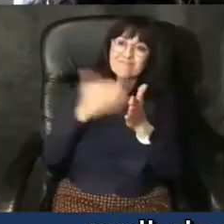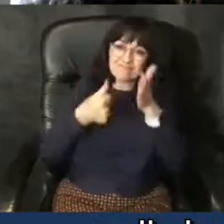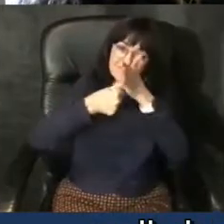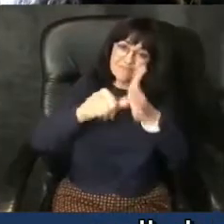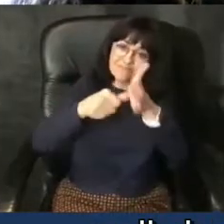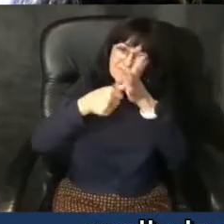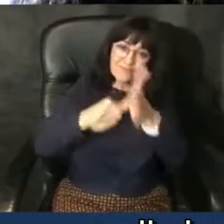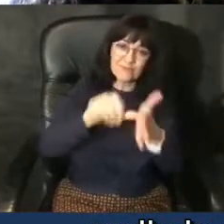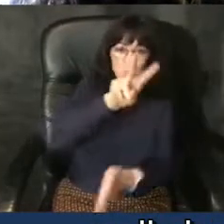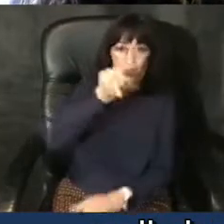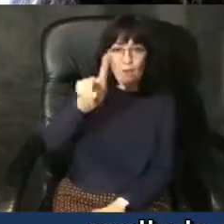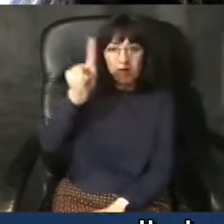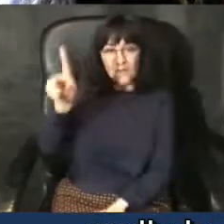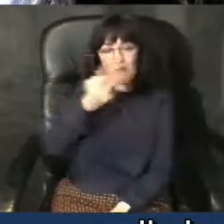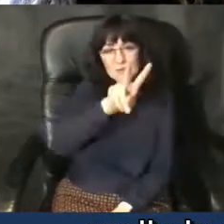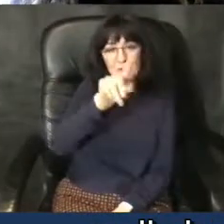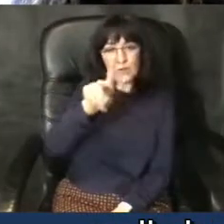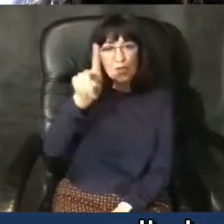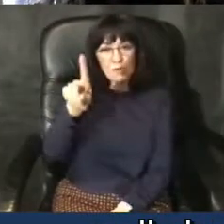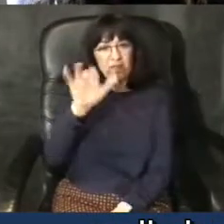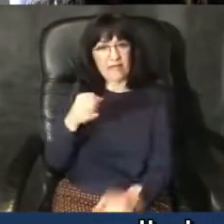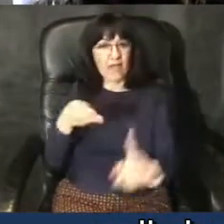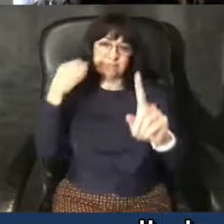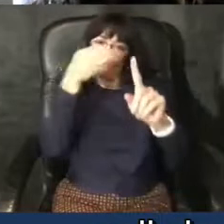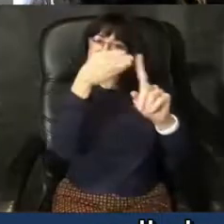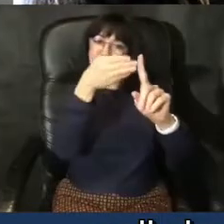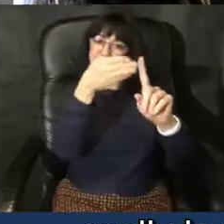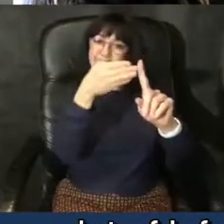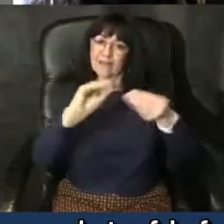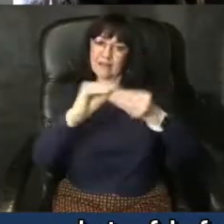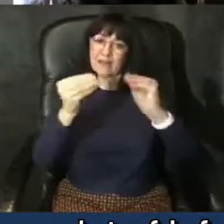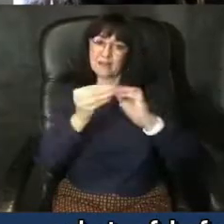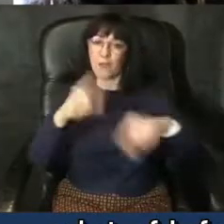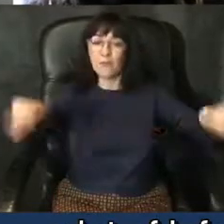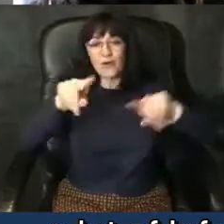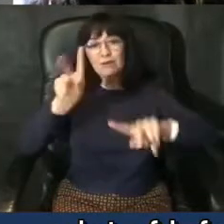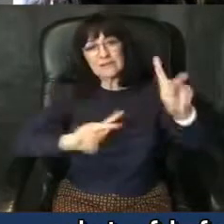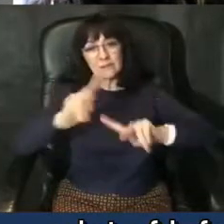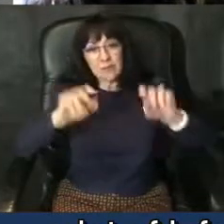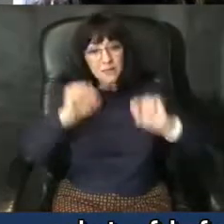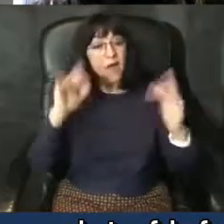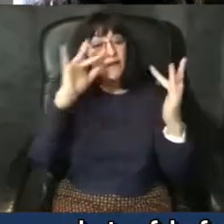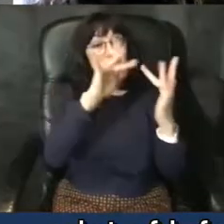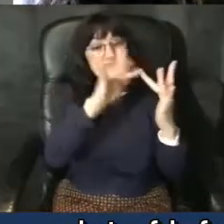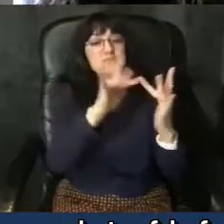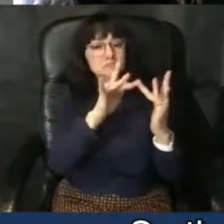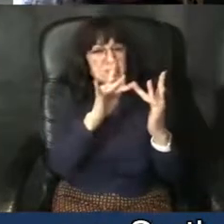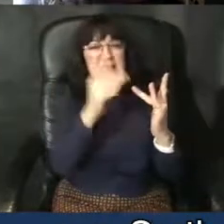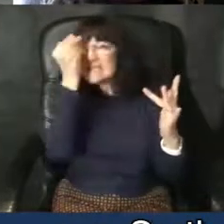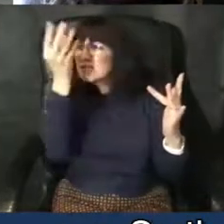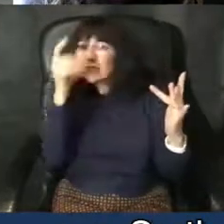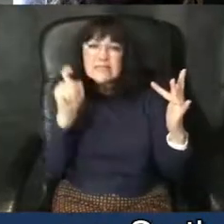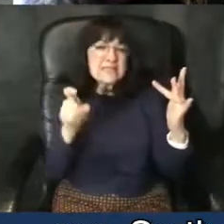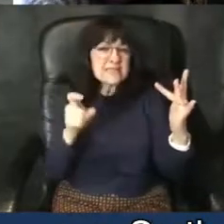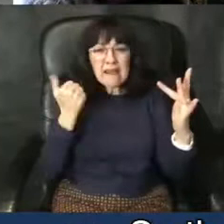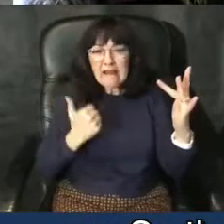go-to number that where people can get a lot of information and support depending on what their needs are.